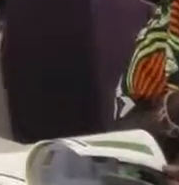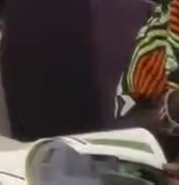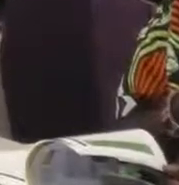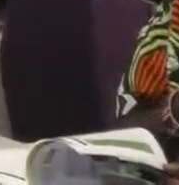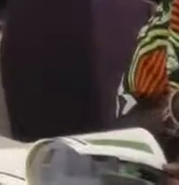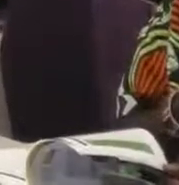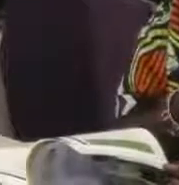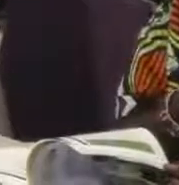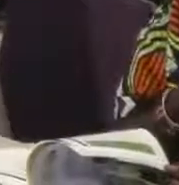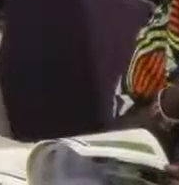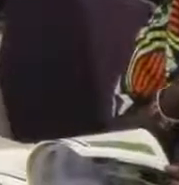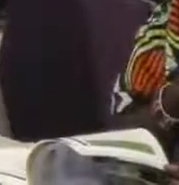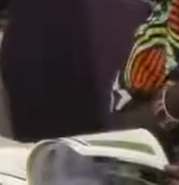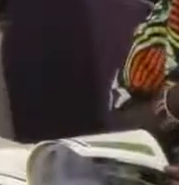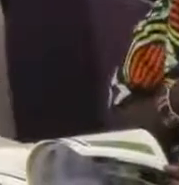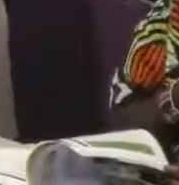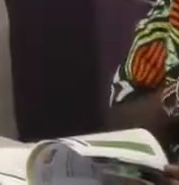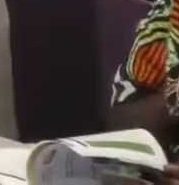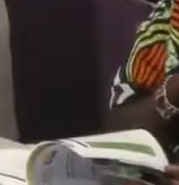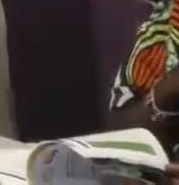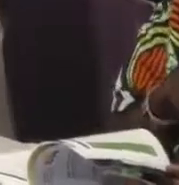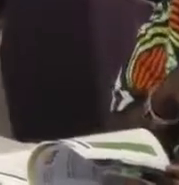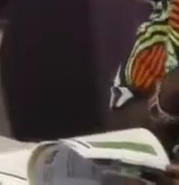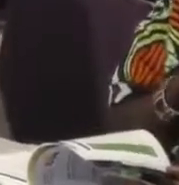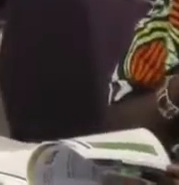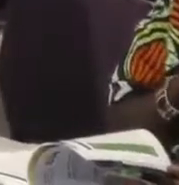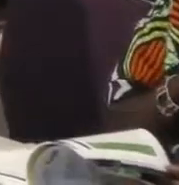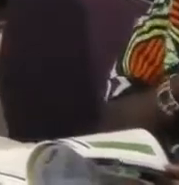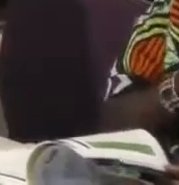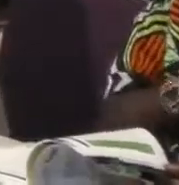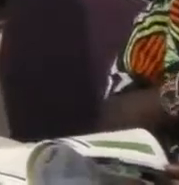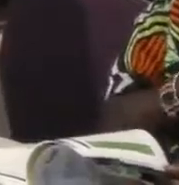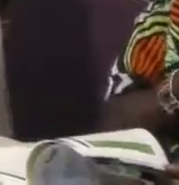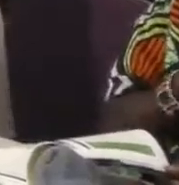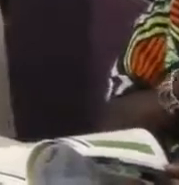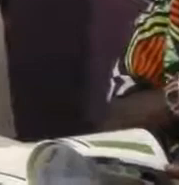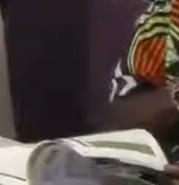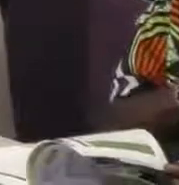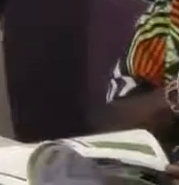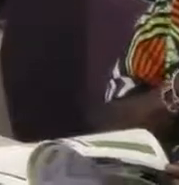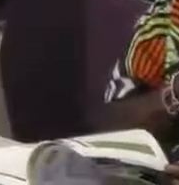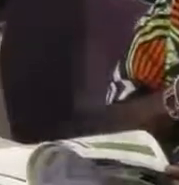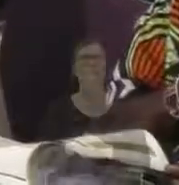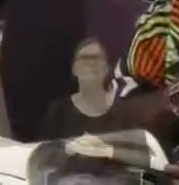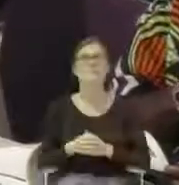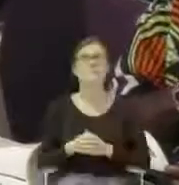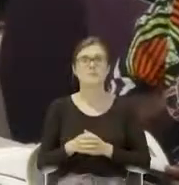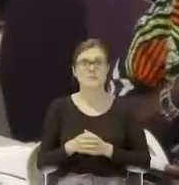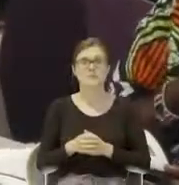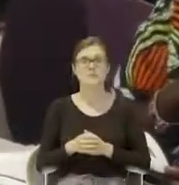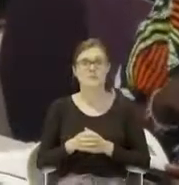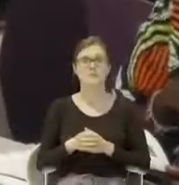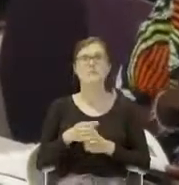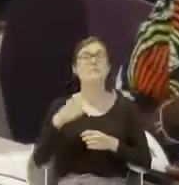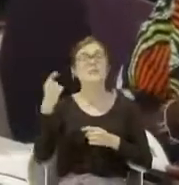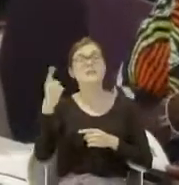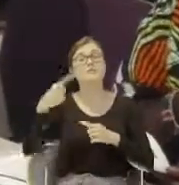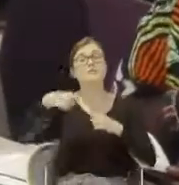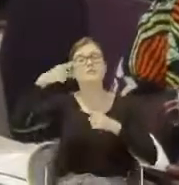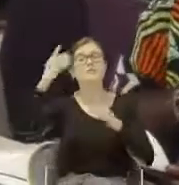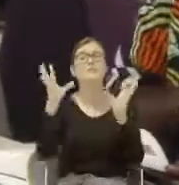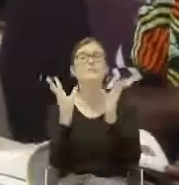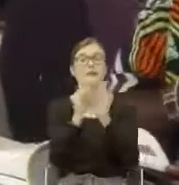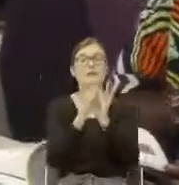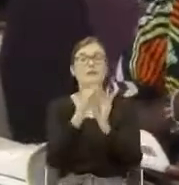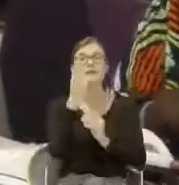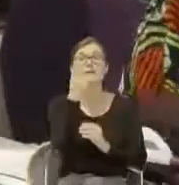be convening two times because we have convened it for the first time already in April during the review of the new